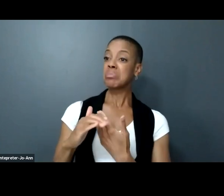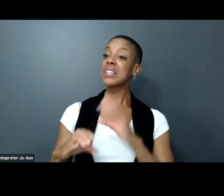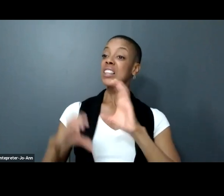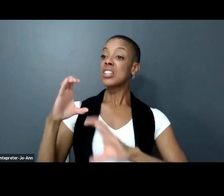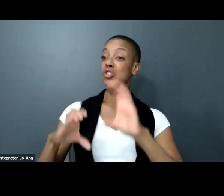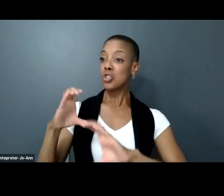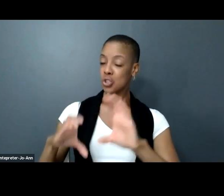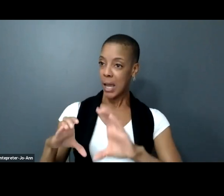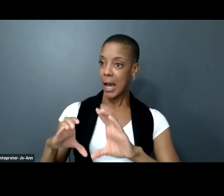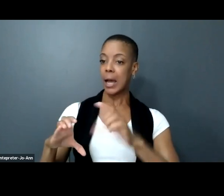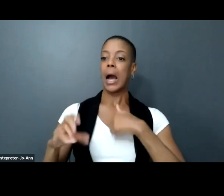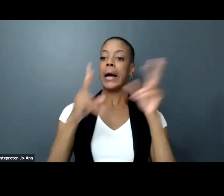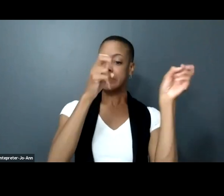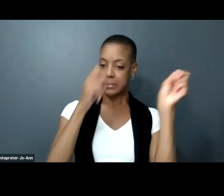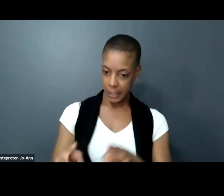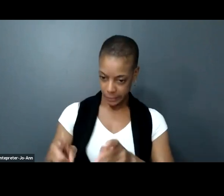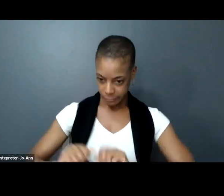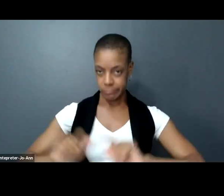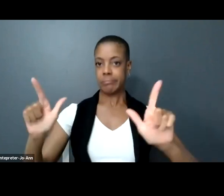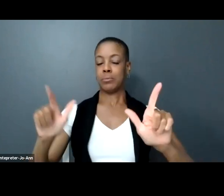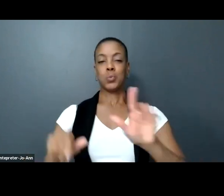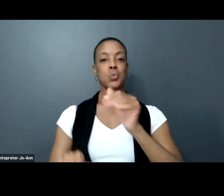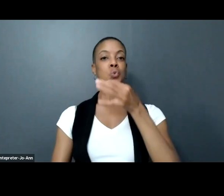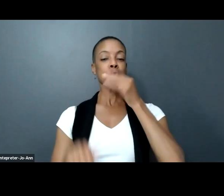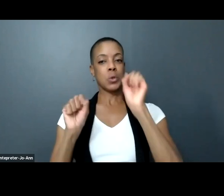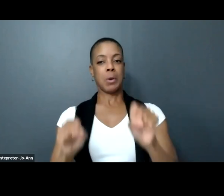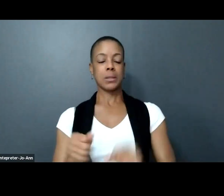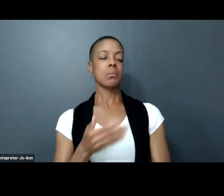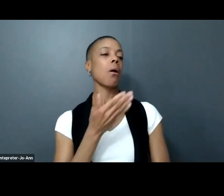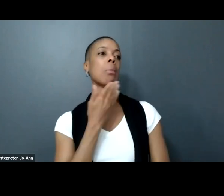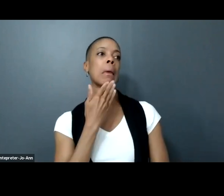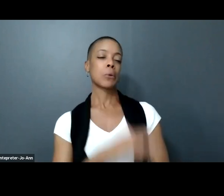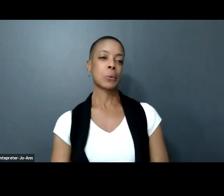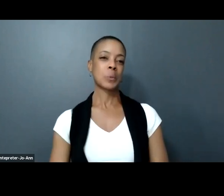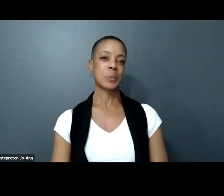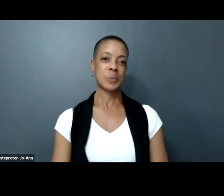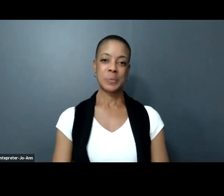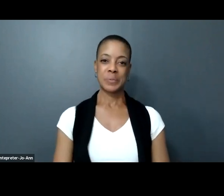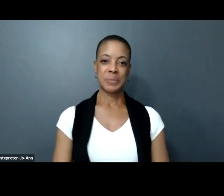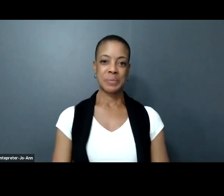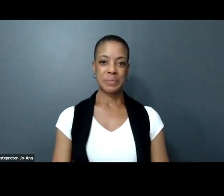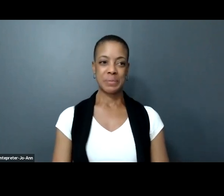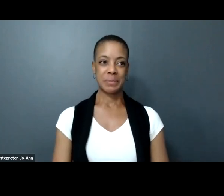me, I will download it and get that shared for you ASAP. Excellent. Thank you.